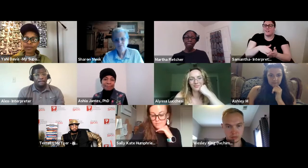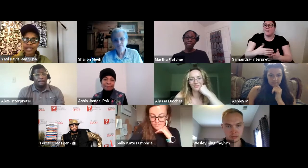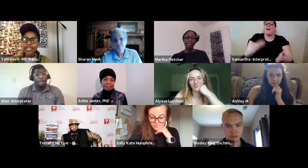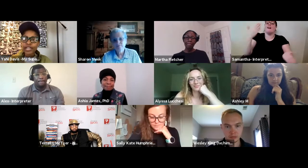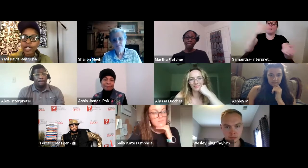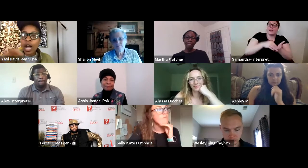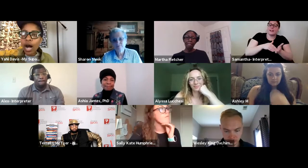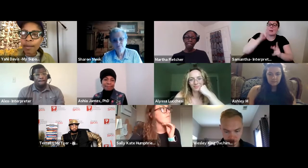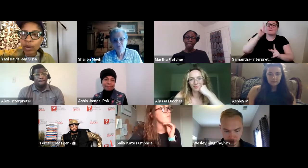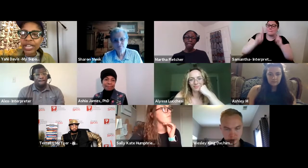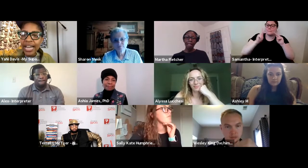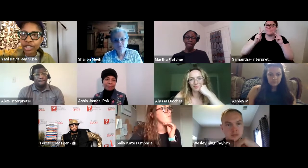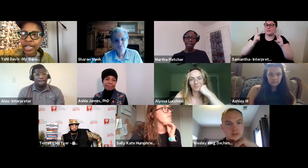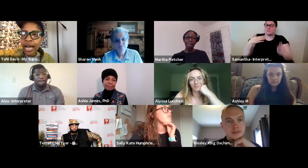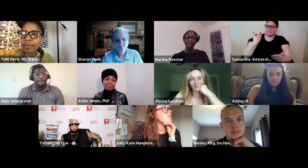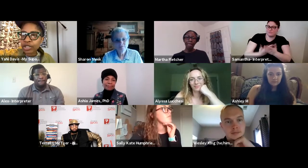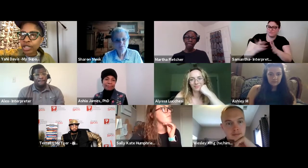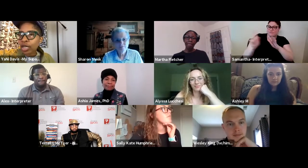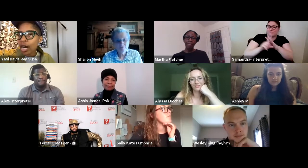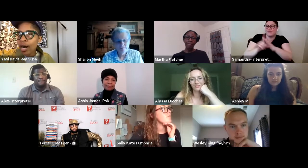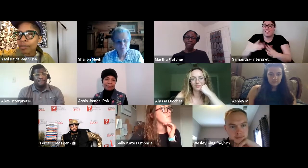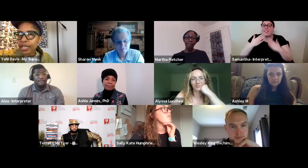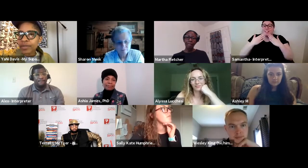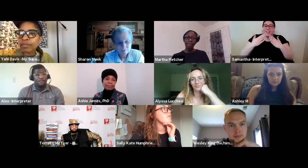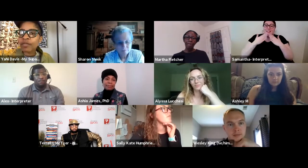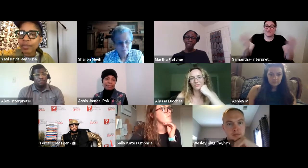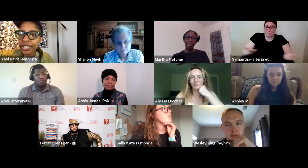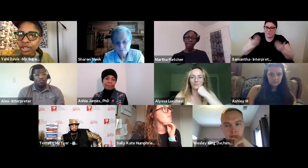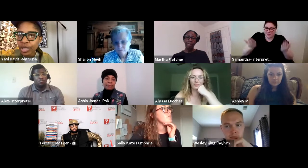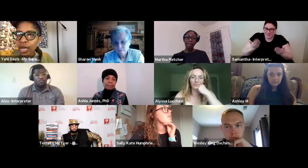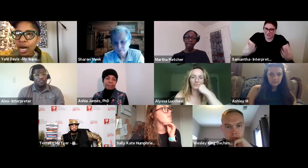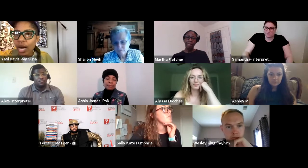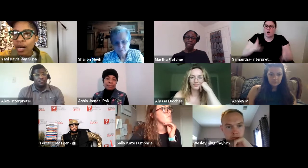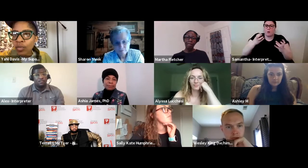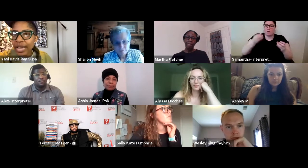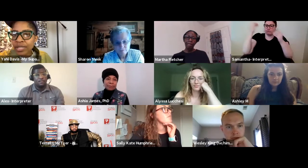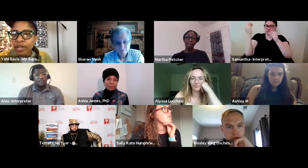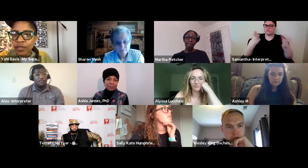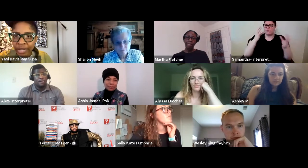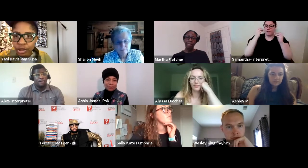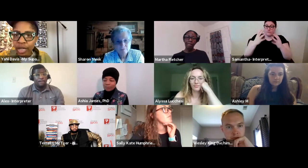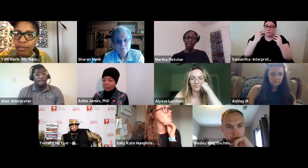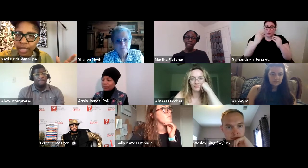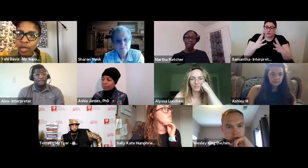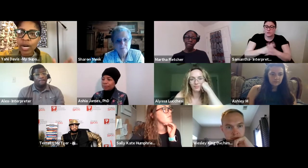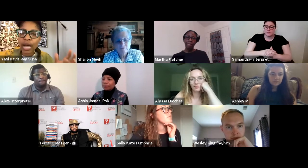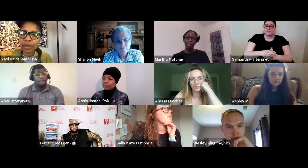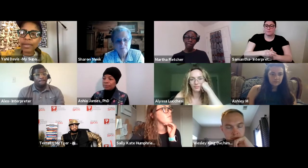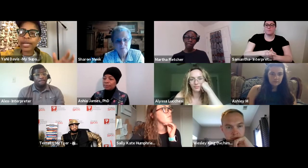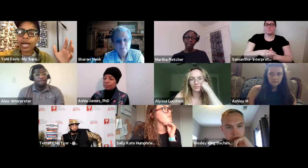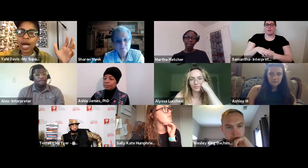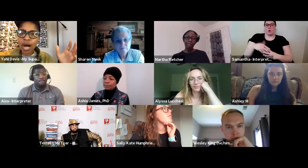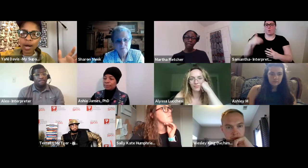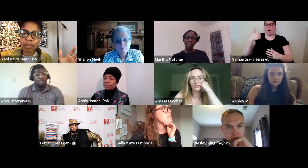you for being here. And I'm actually going to give some information. We have some information coming in around